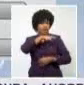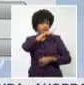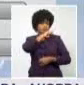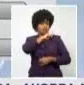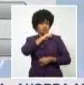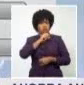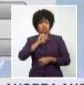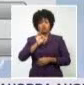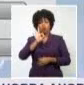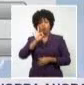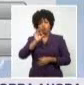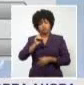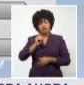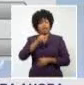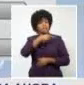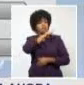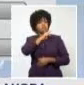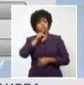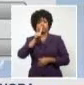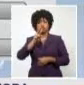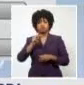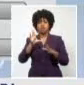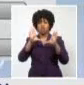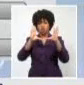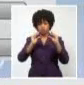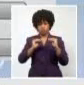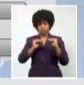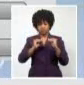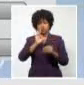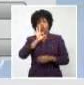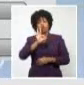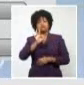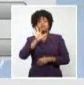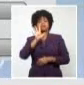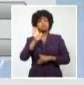Cuba accumulated the study of